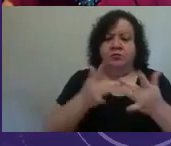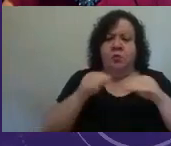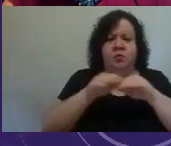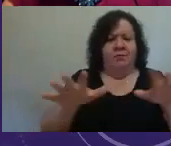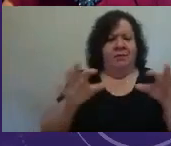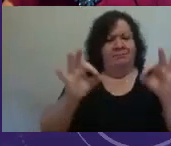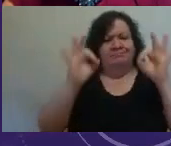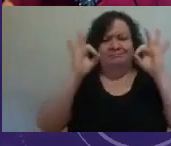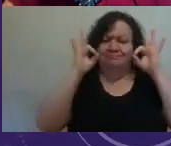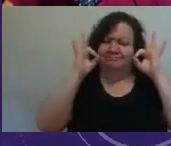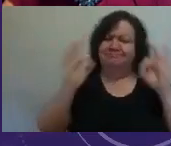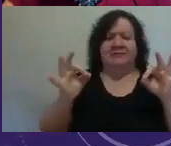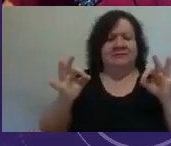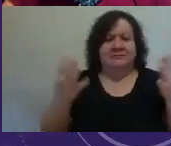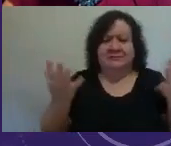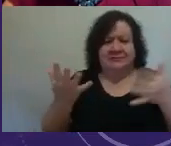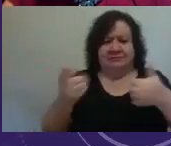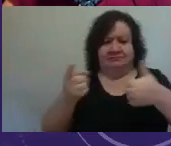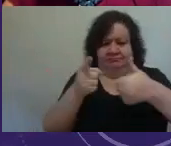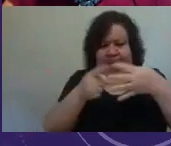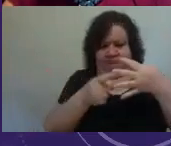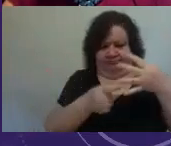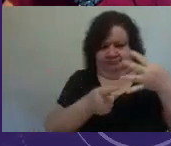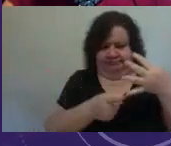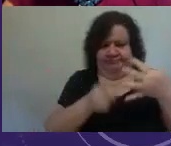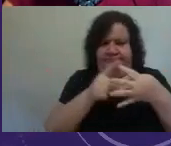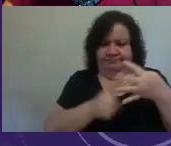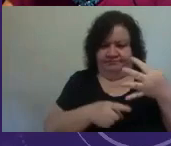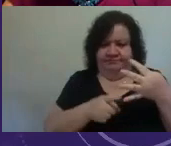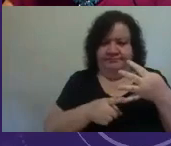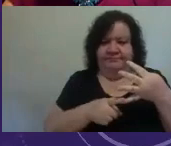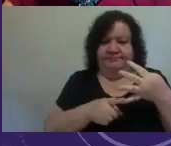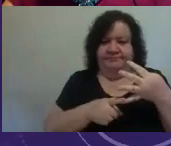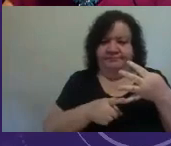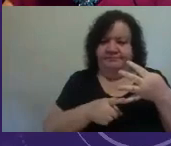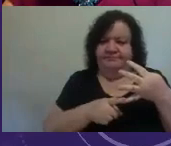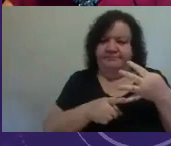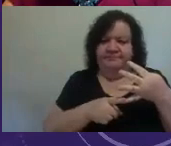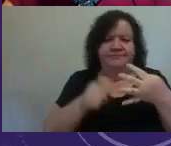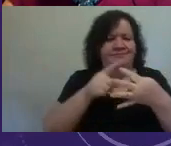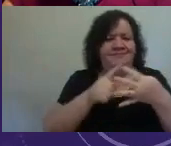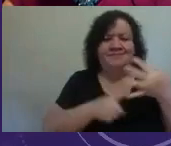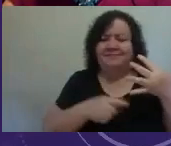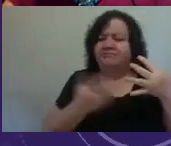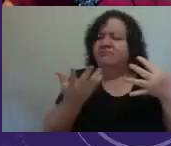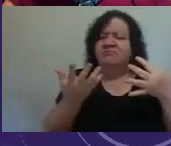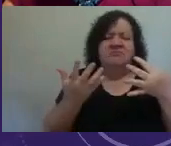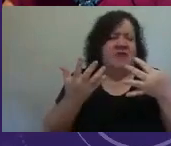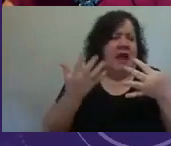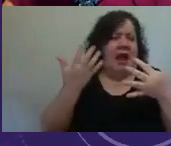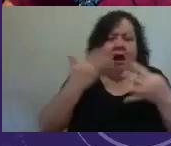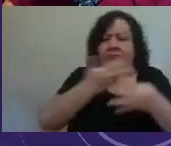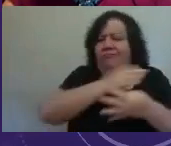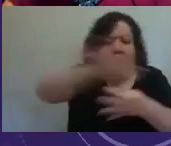These best practices typically work for all social media platforms. First, when you include